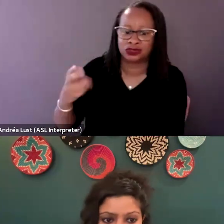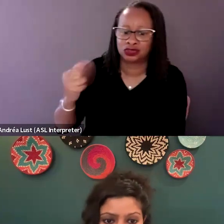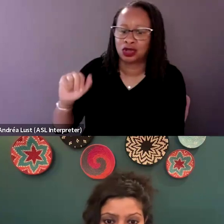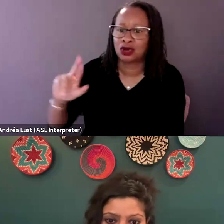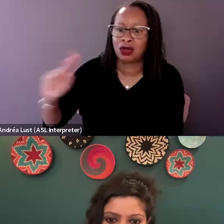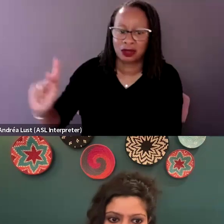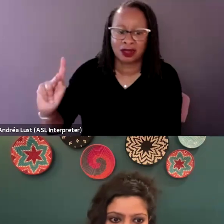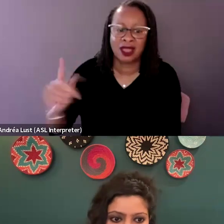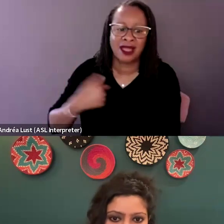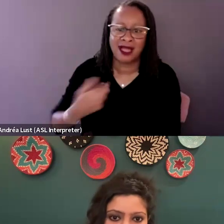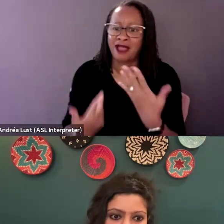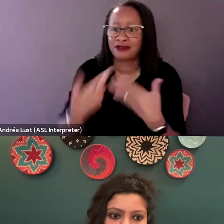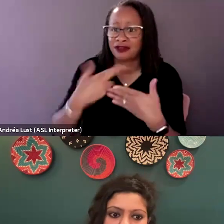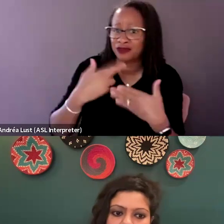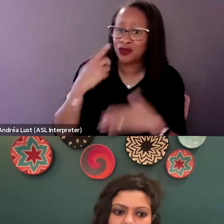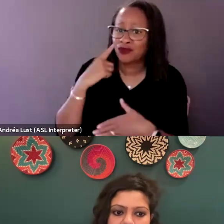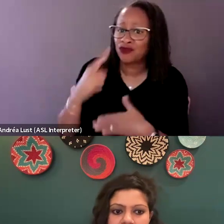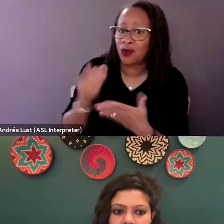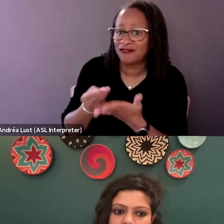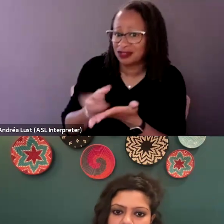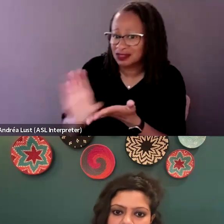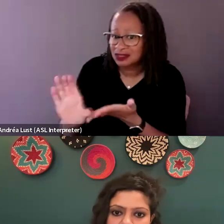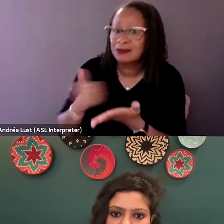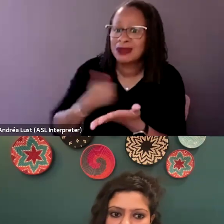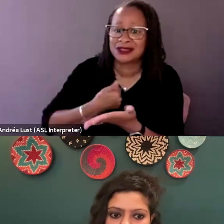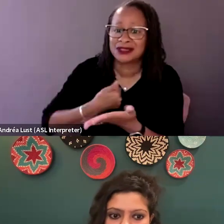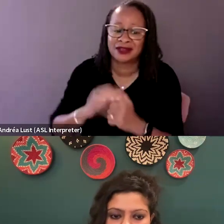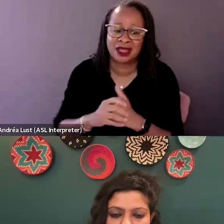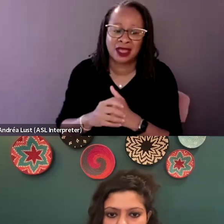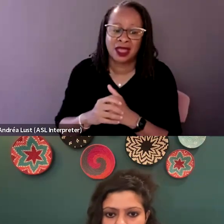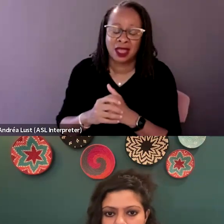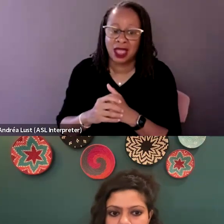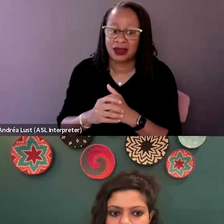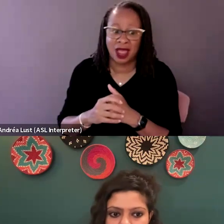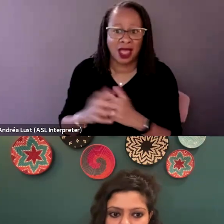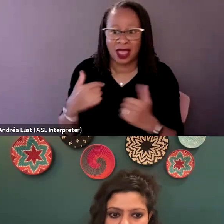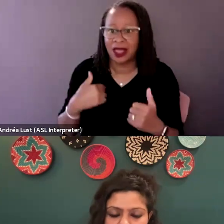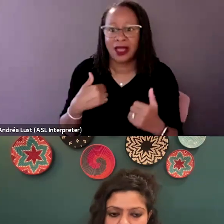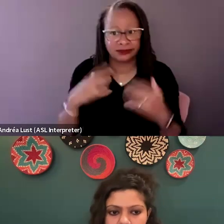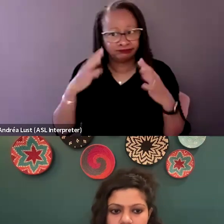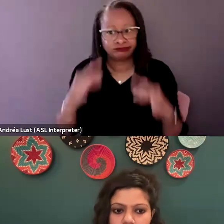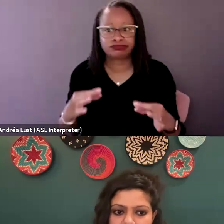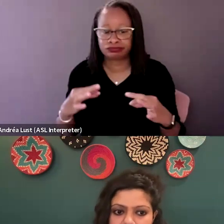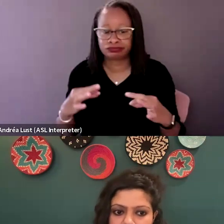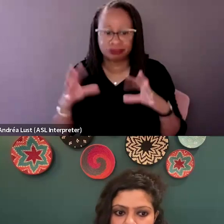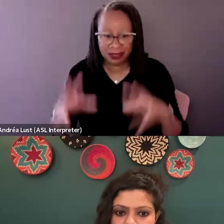in that, I feel like, for instance, in All That Breathes, I felt